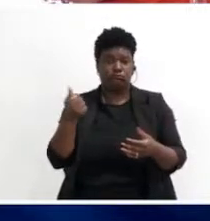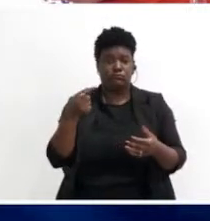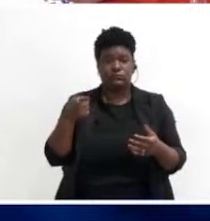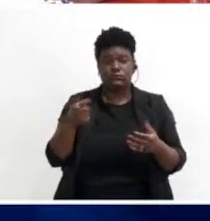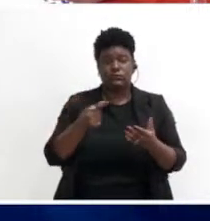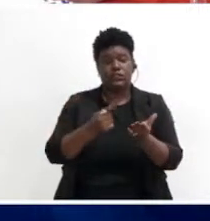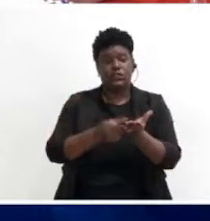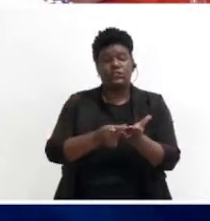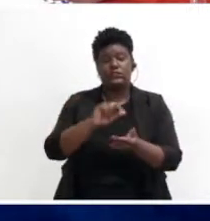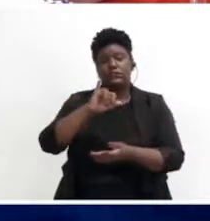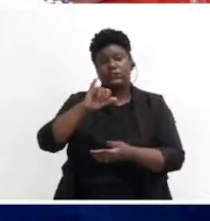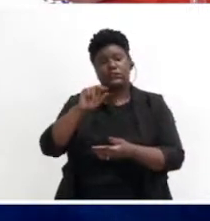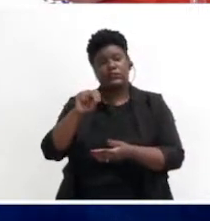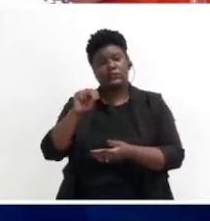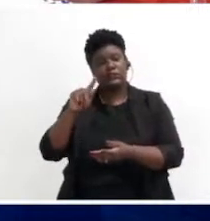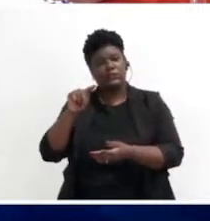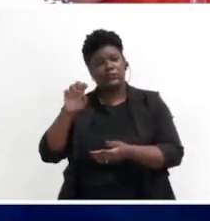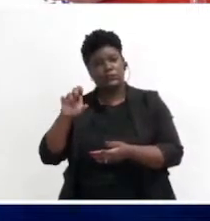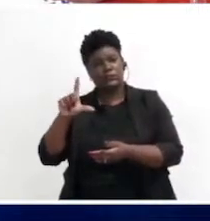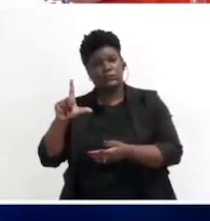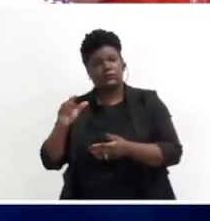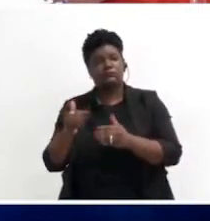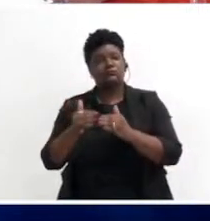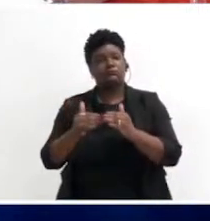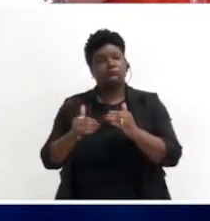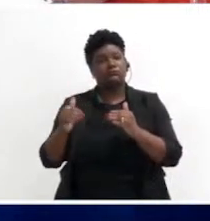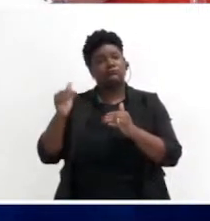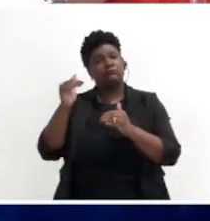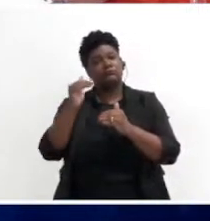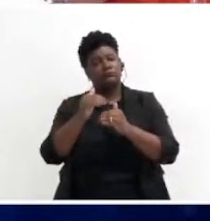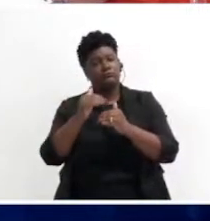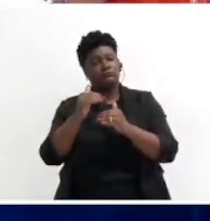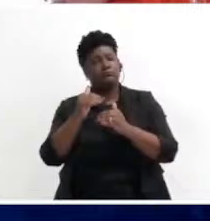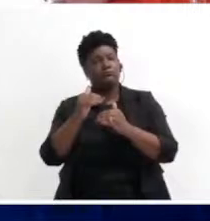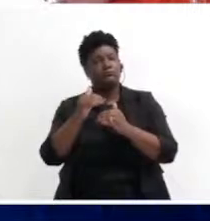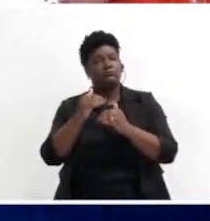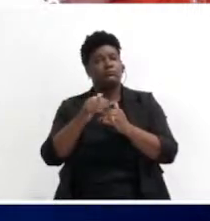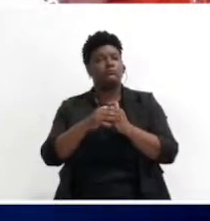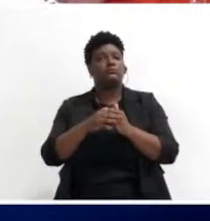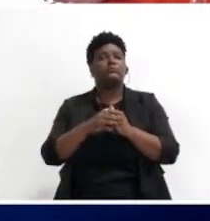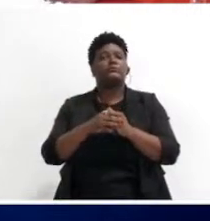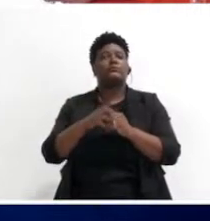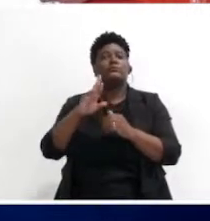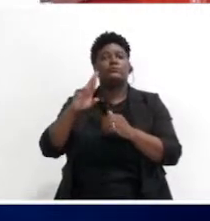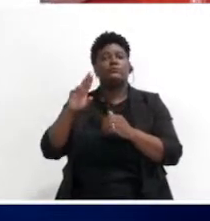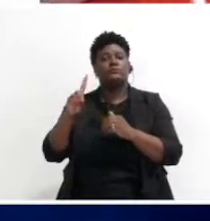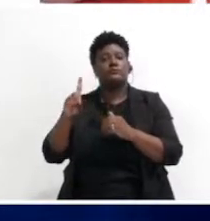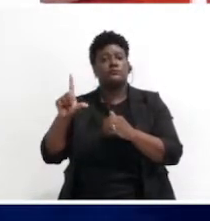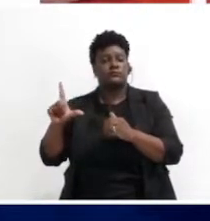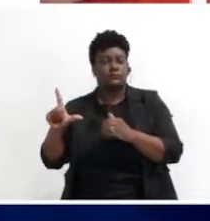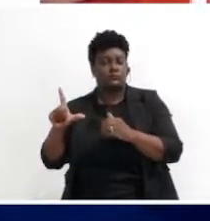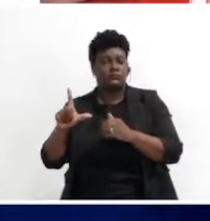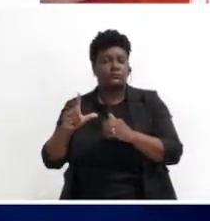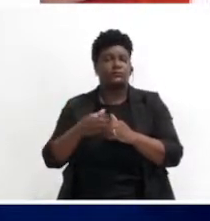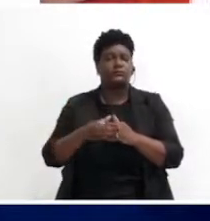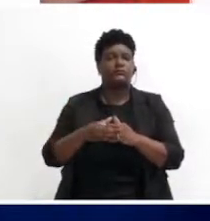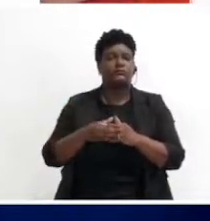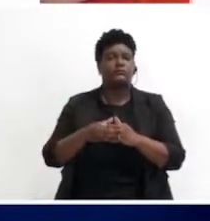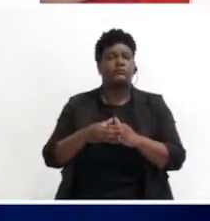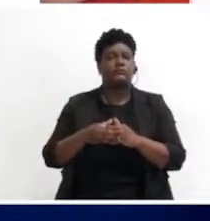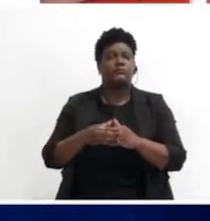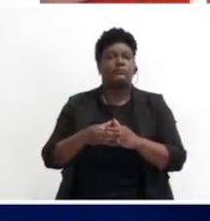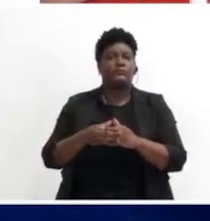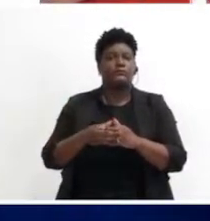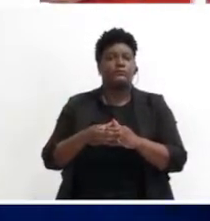And above the passivation layer are formed these RDLs. And that's kind of one of the ways we distinguish what an RDL is